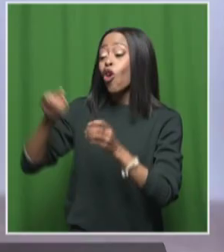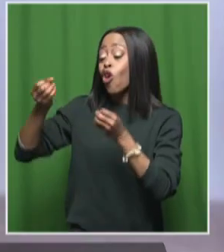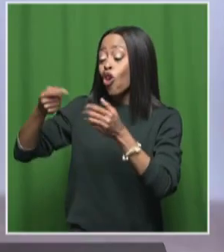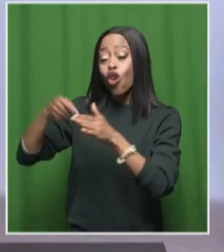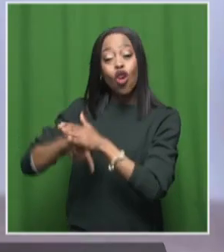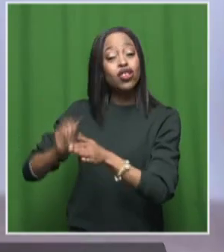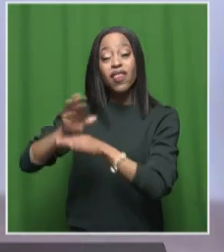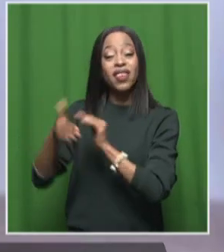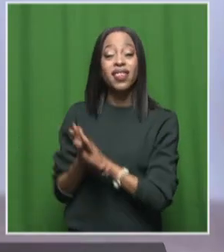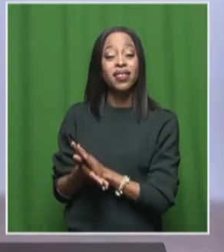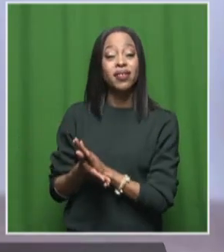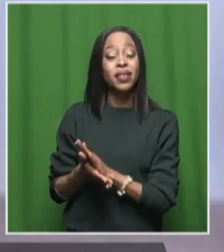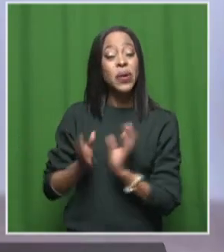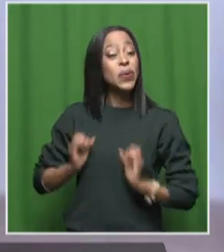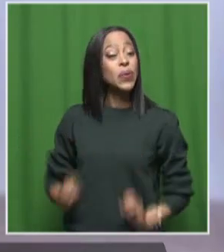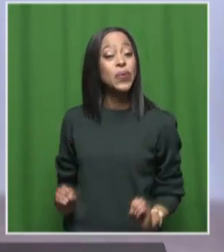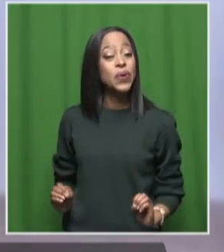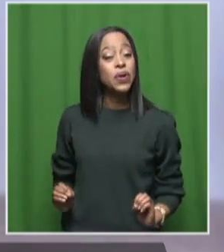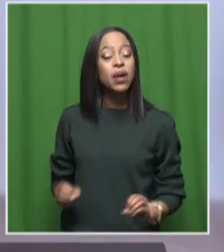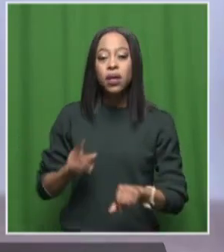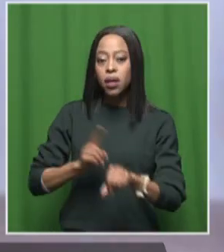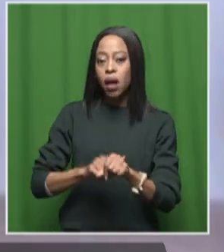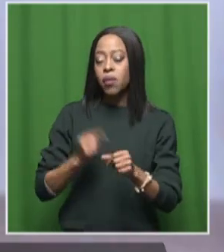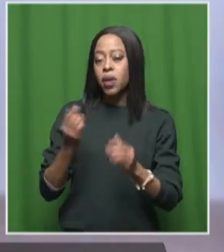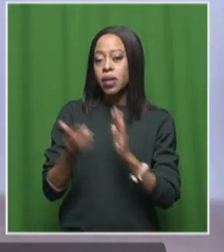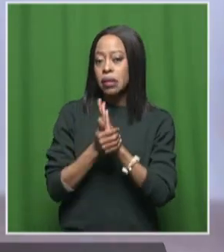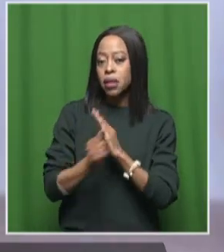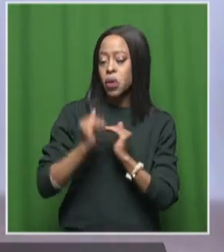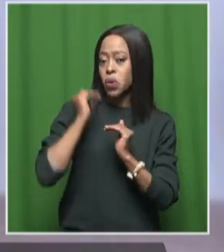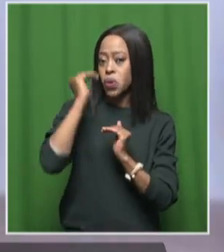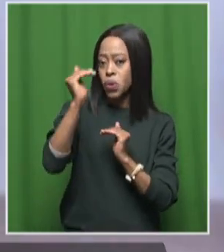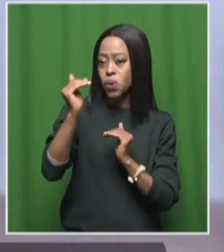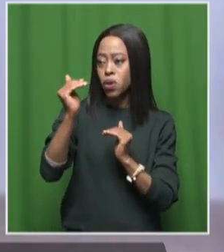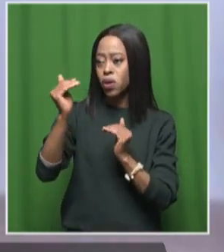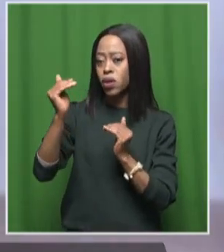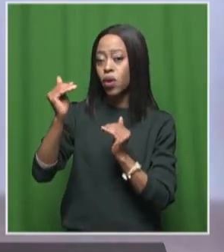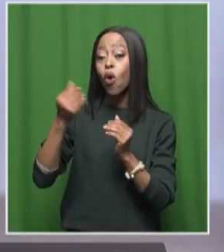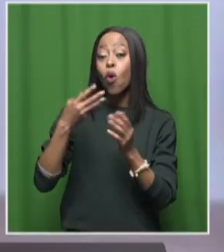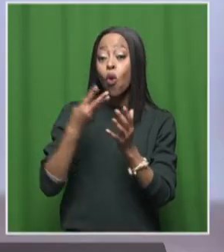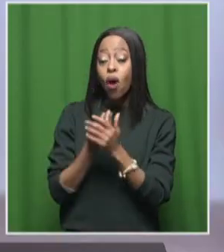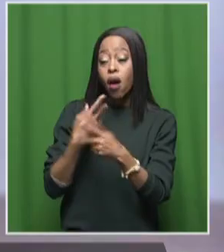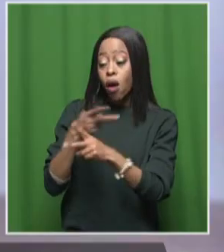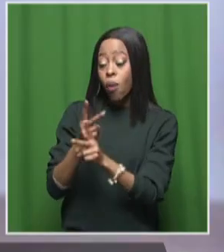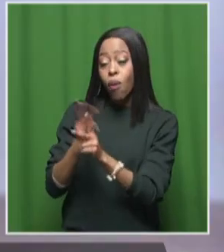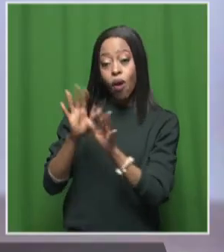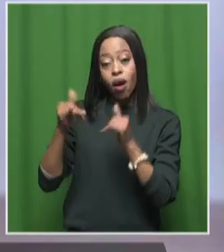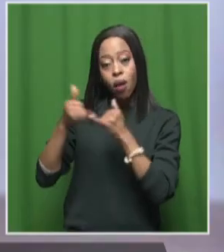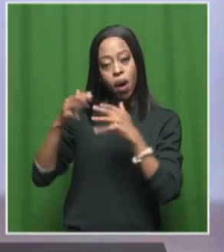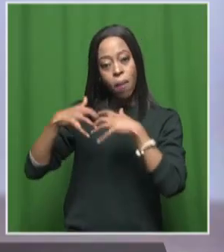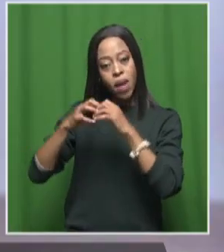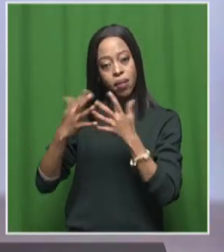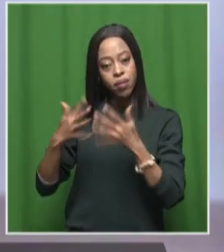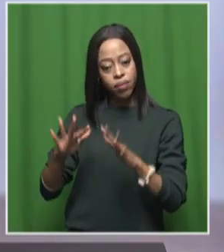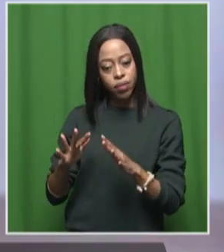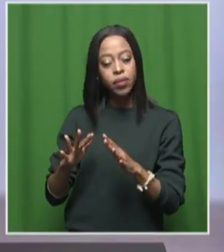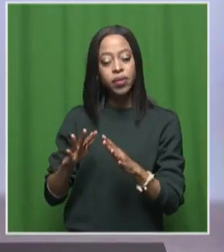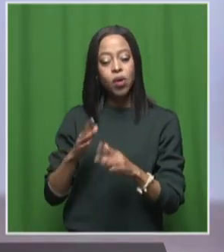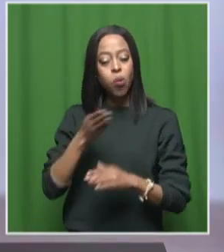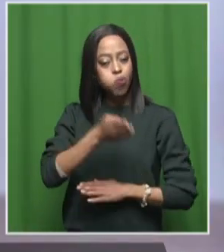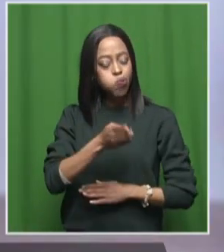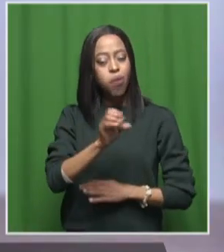And there was a time where, at the height of his career, they literally lost everything together with the production company that they had. They used to flog the SABC